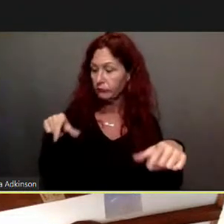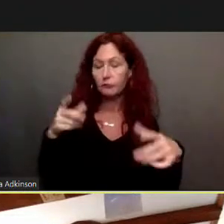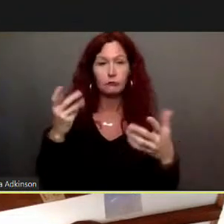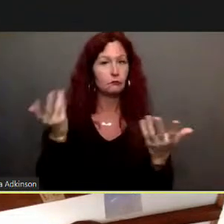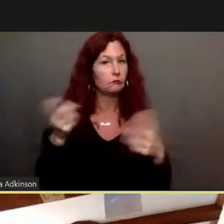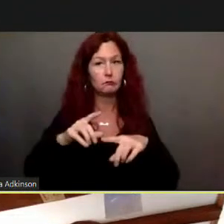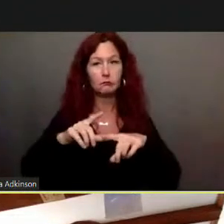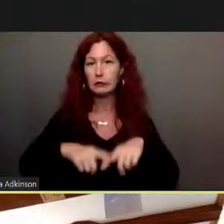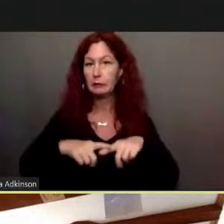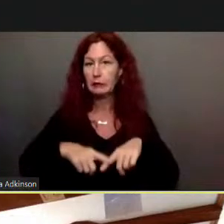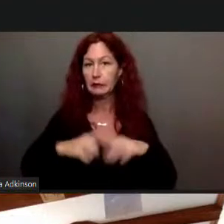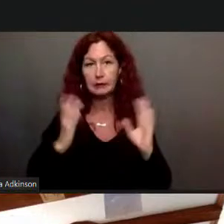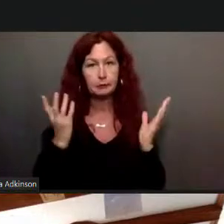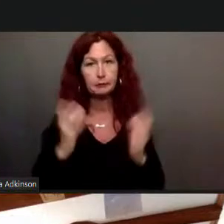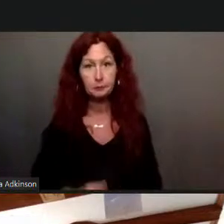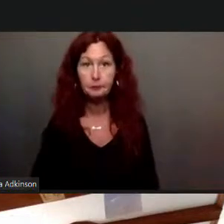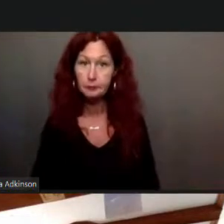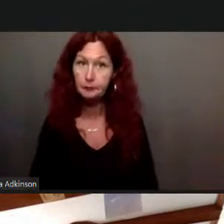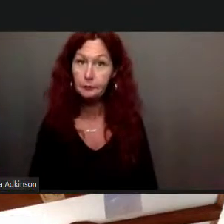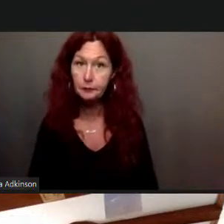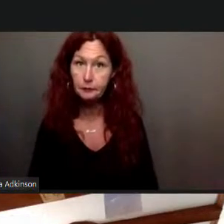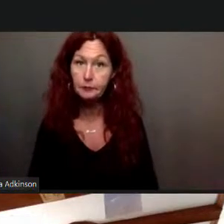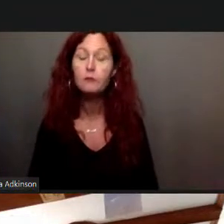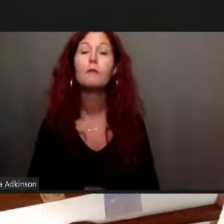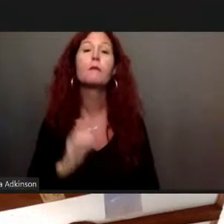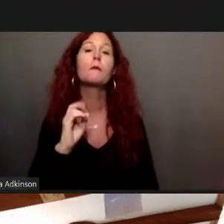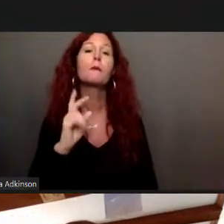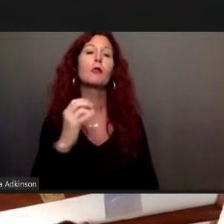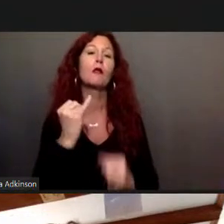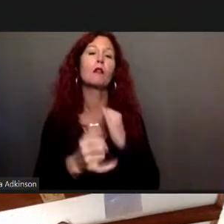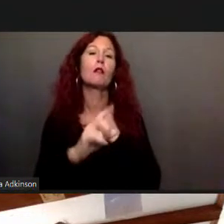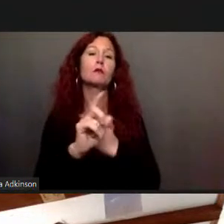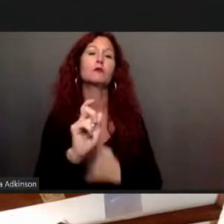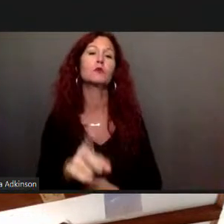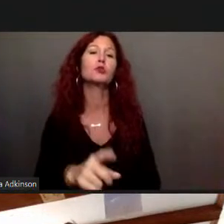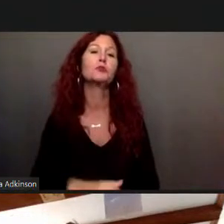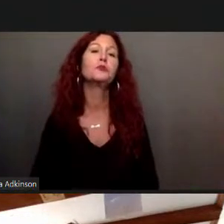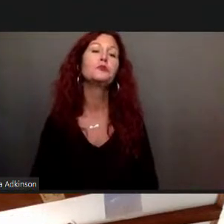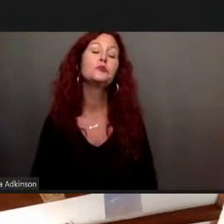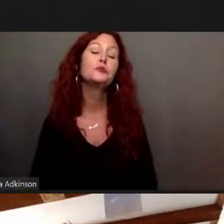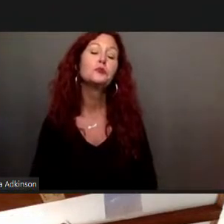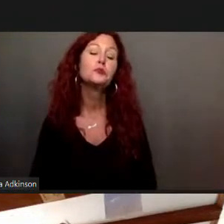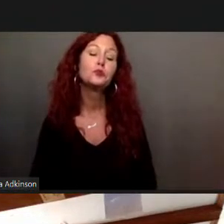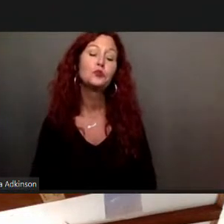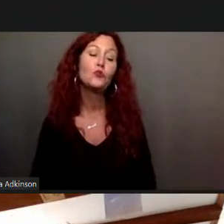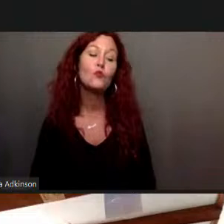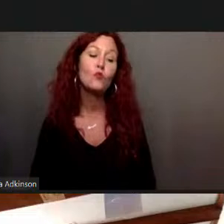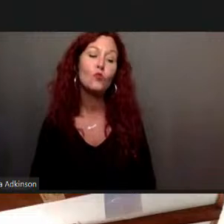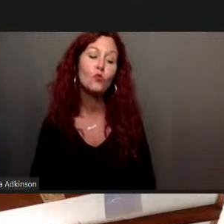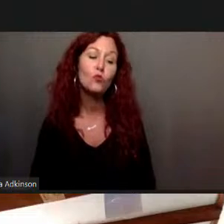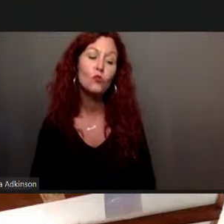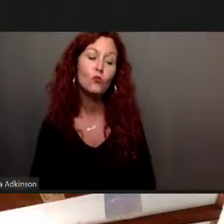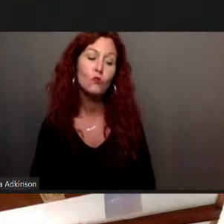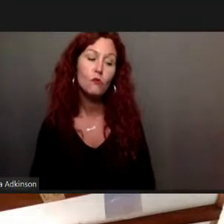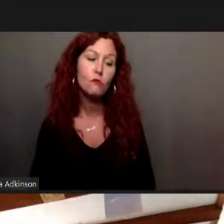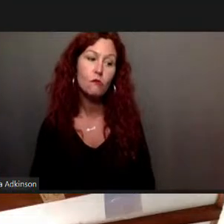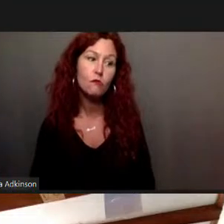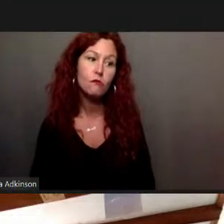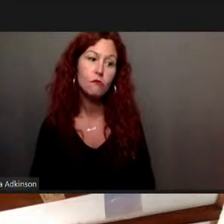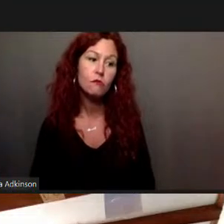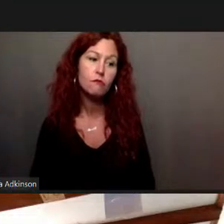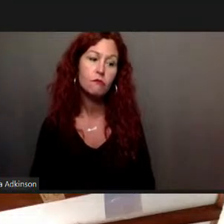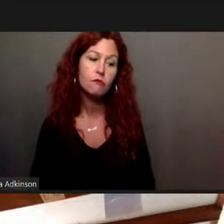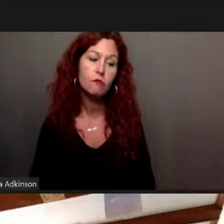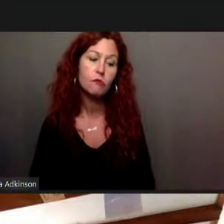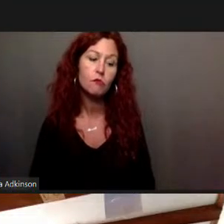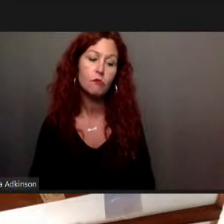address. Okay. And this, my last question, this might go back to Mayor Jimenez, just as far as putting